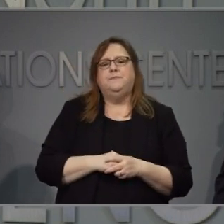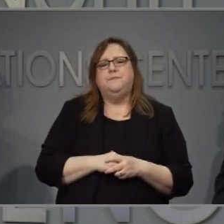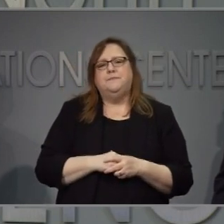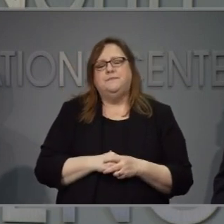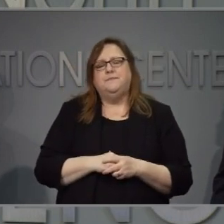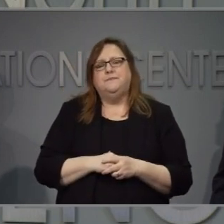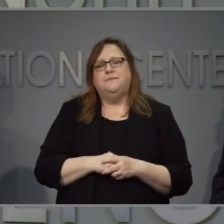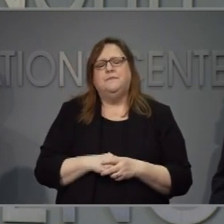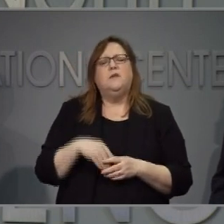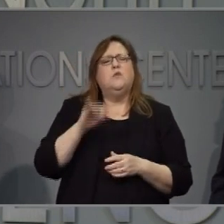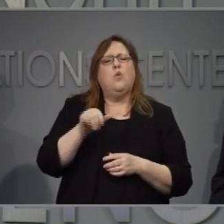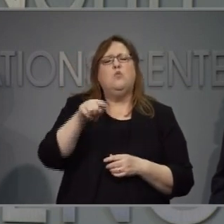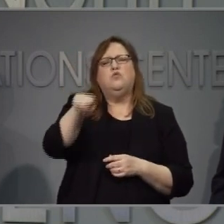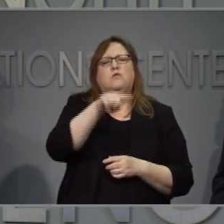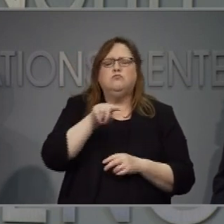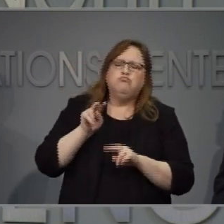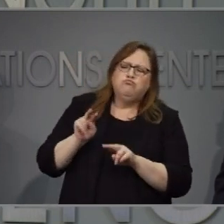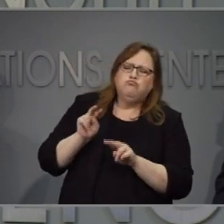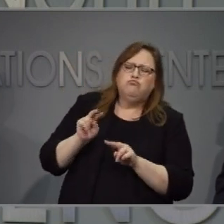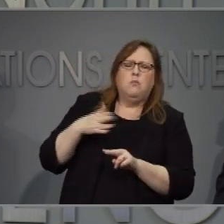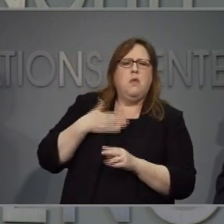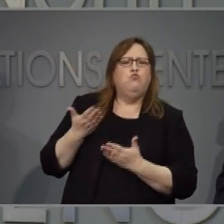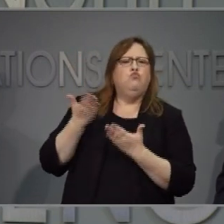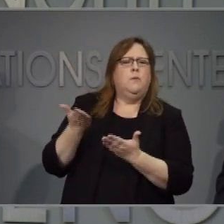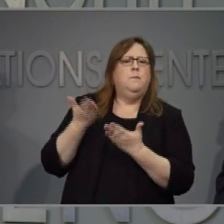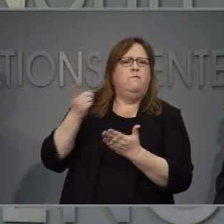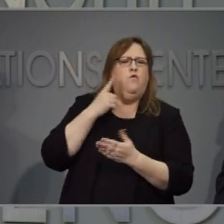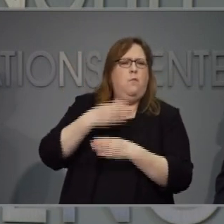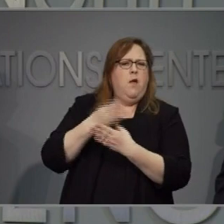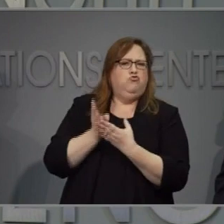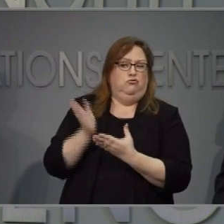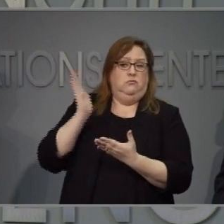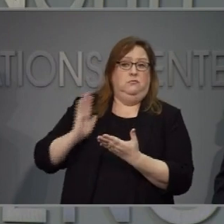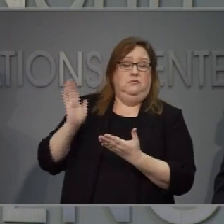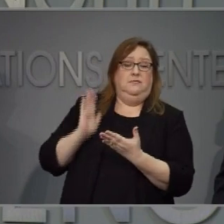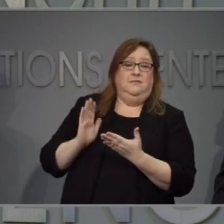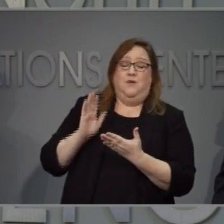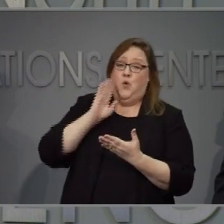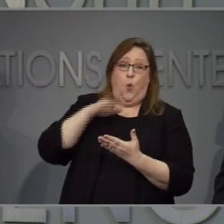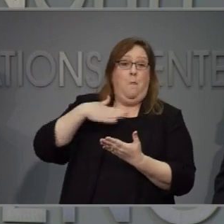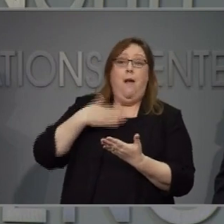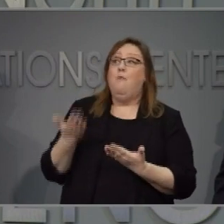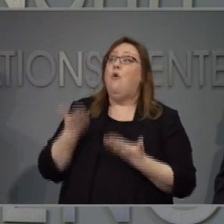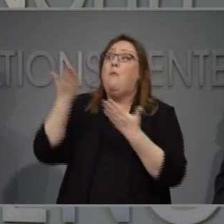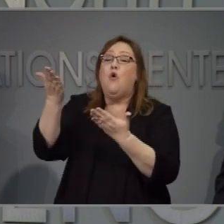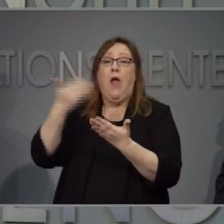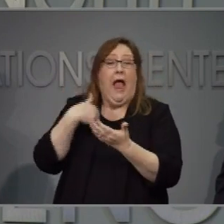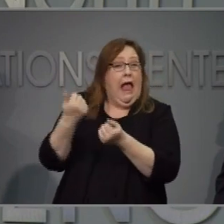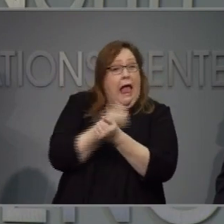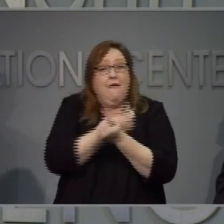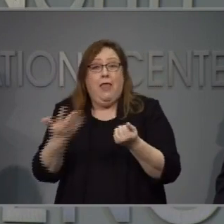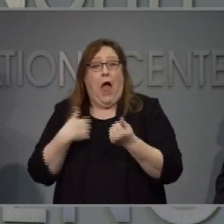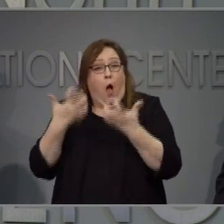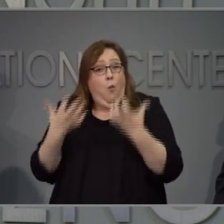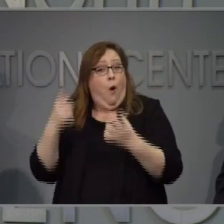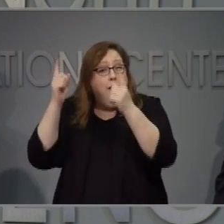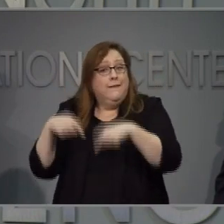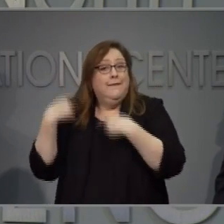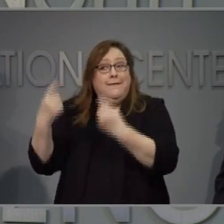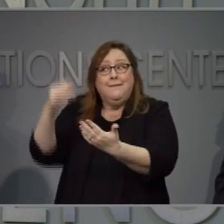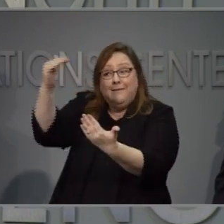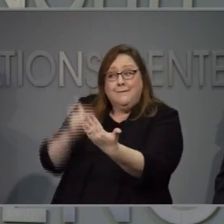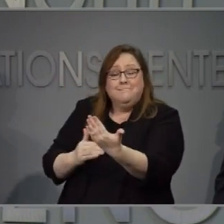my past budget recommendations know that the proposal does not contain everything that I want. But I present